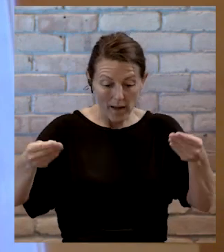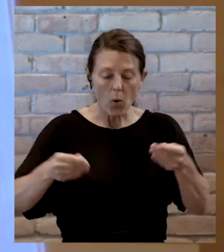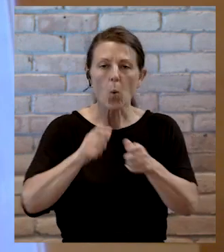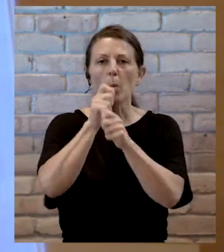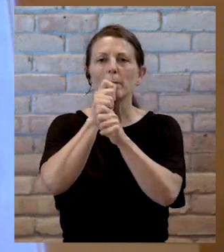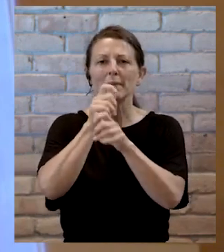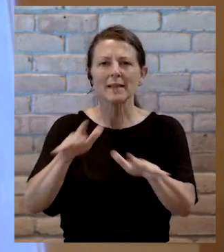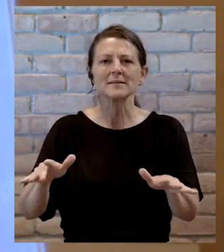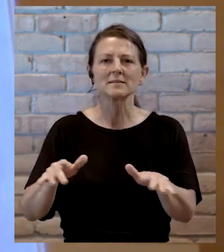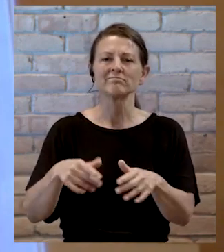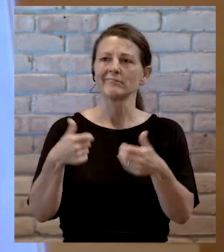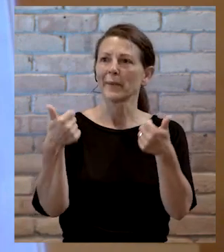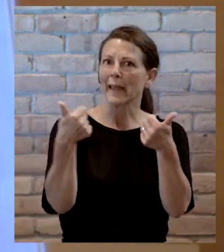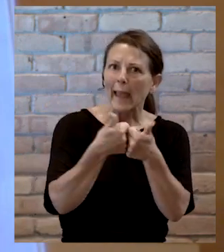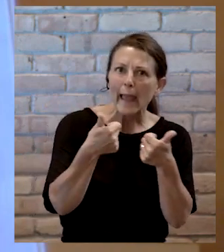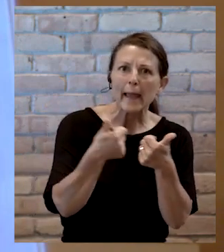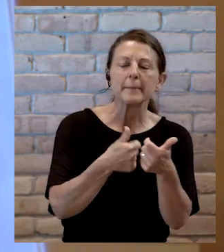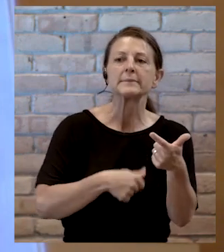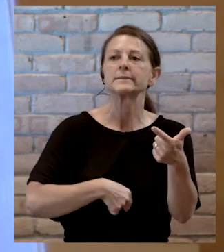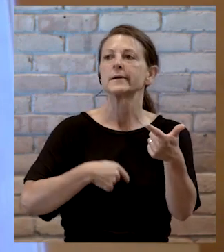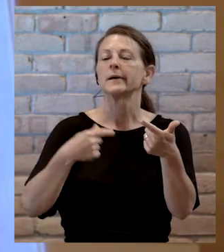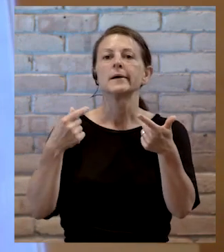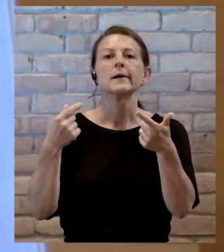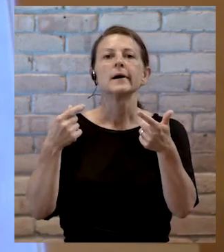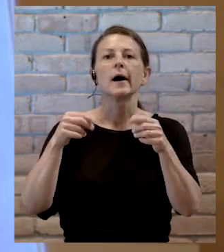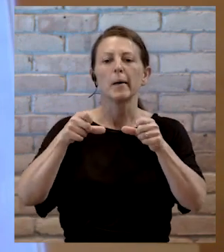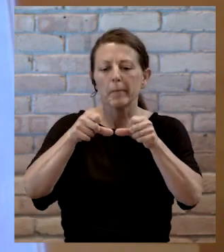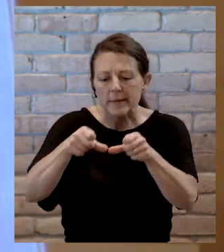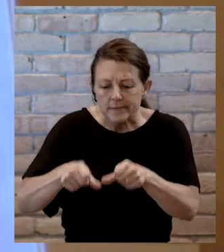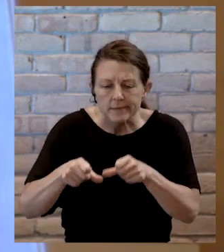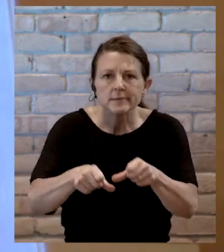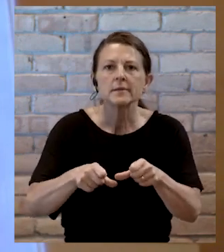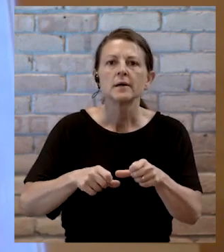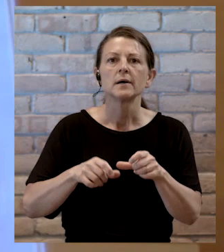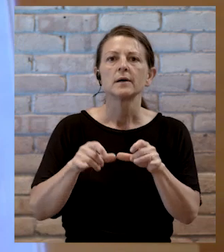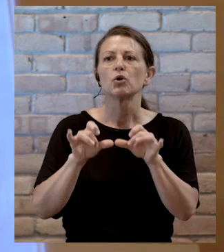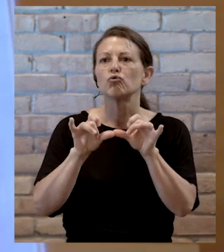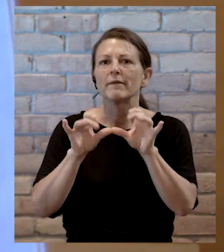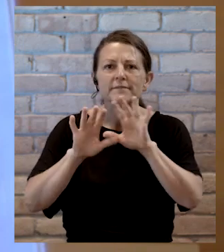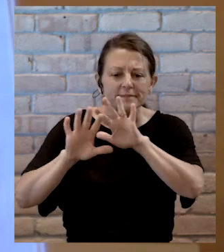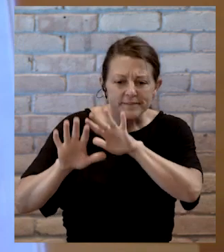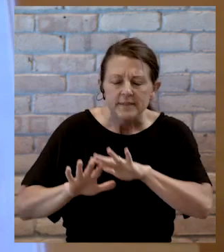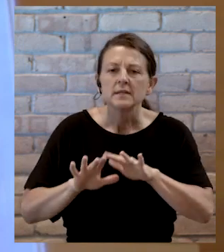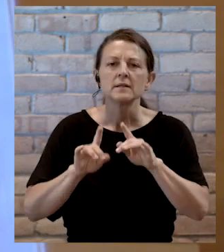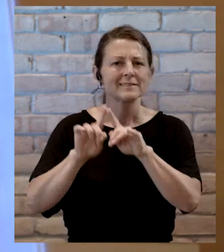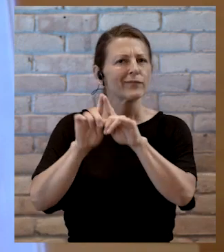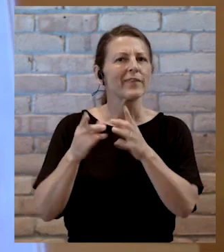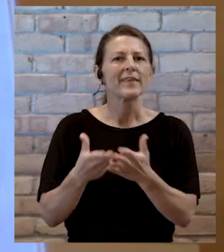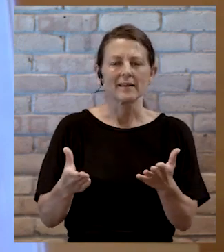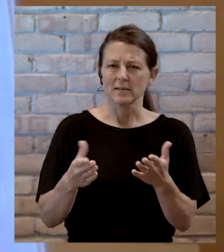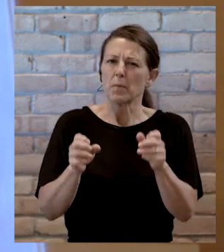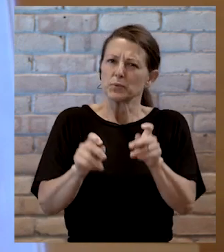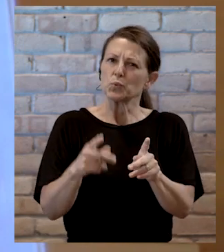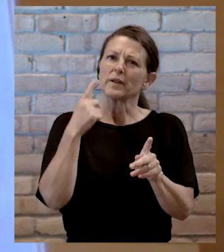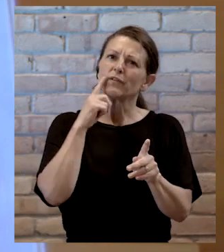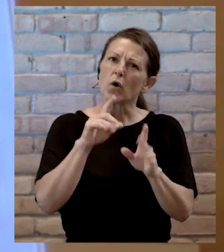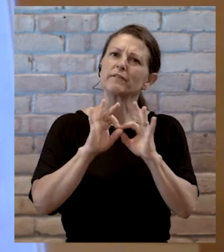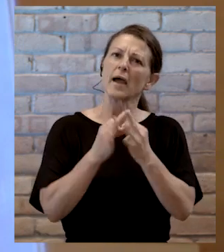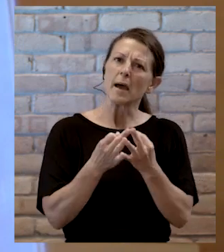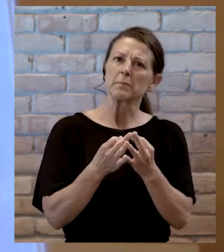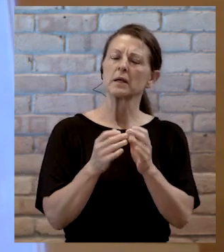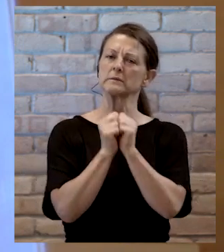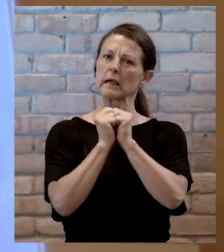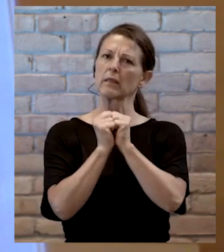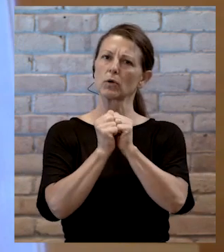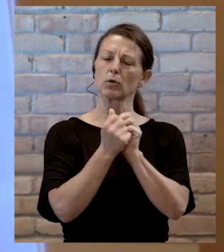to bless them with: games, puzzles, crafts, whatever it happens to be, opportunities for them to find joy and